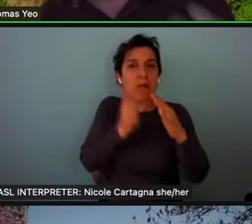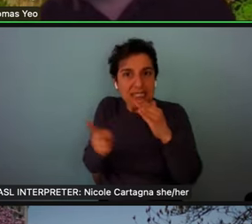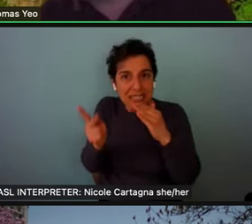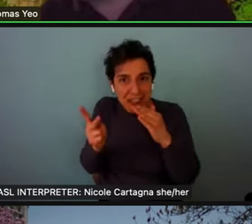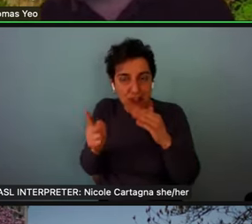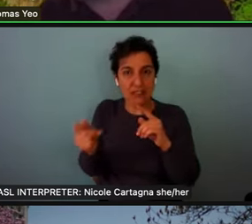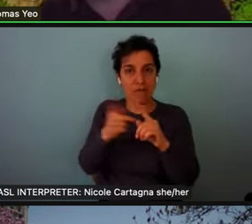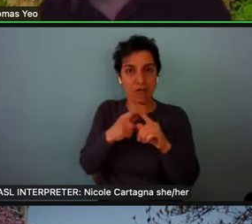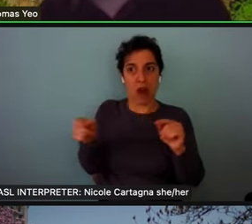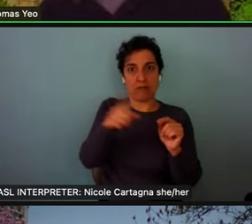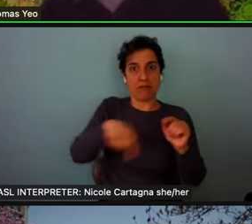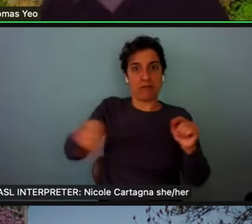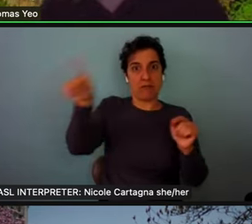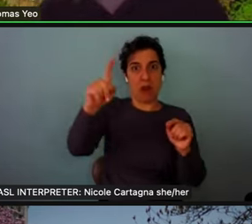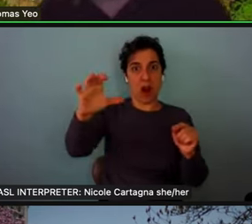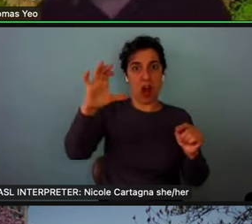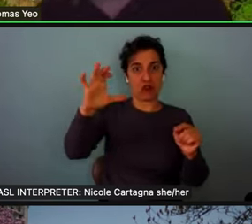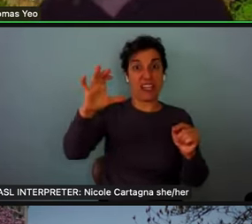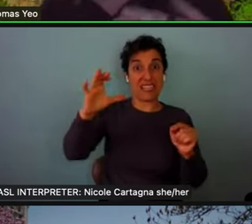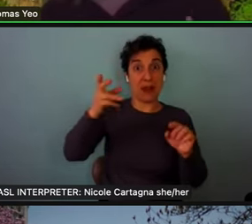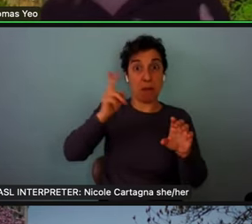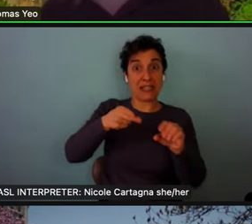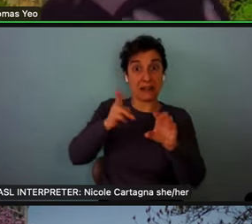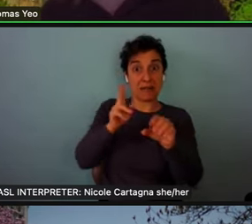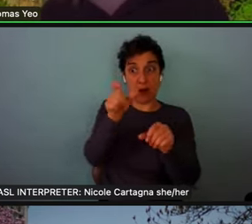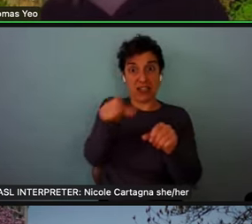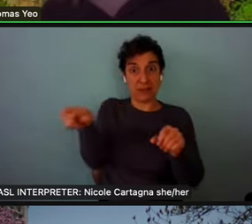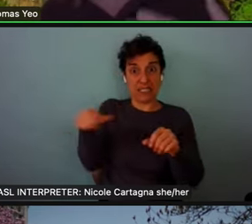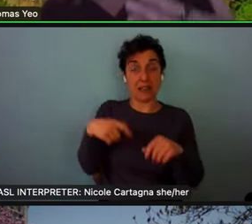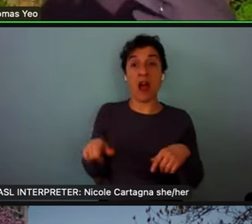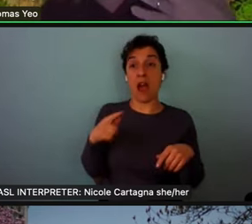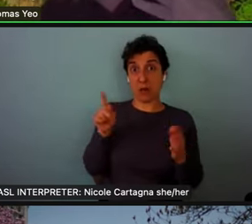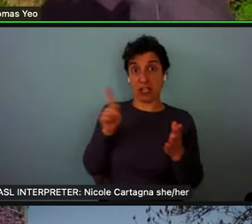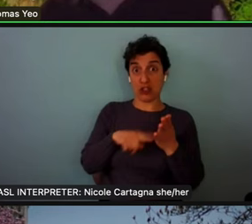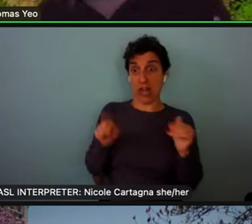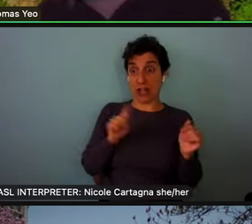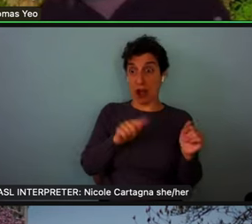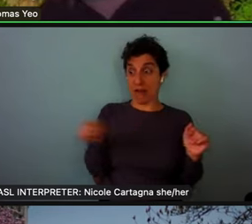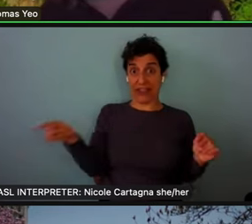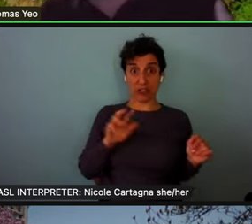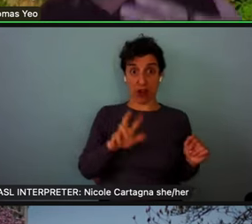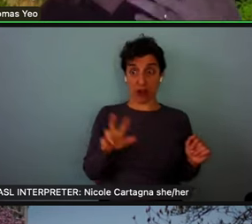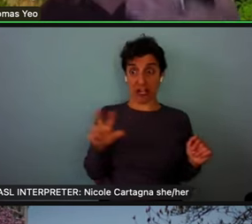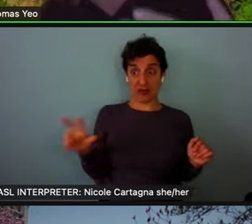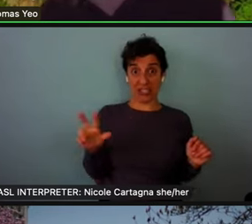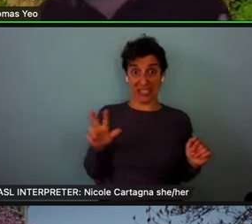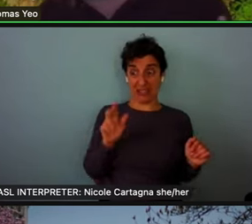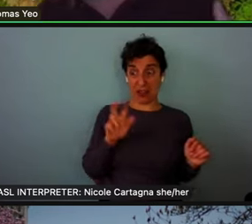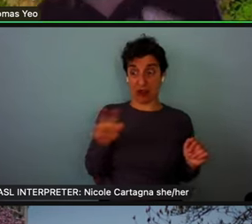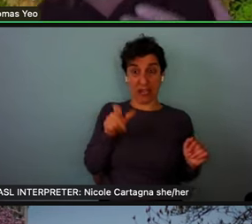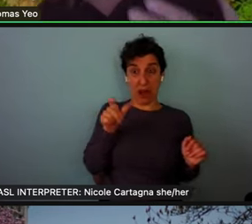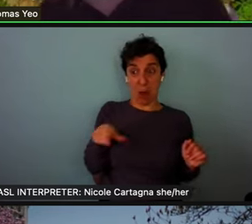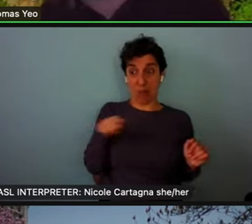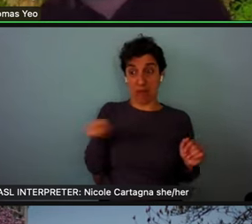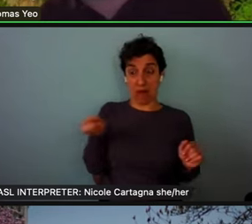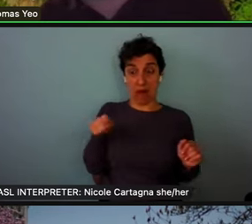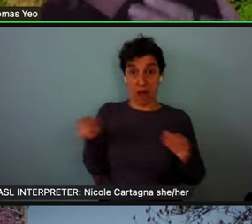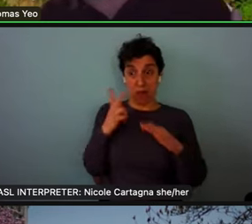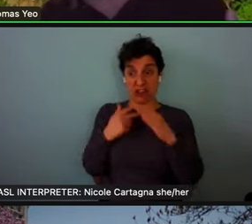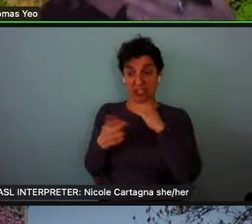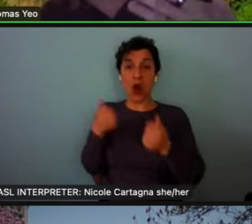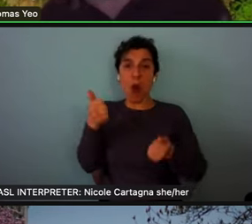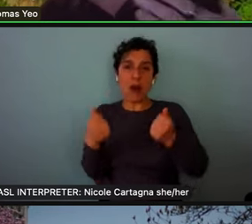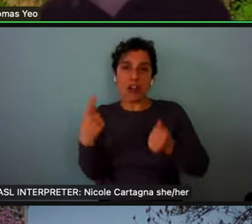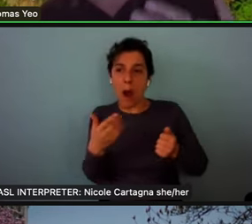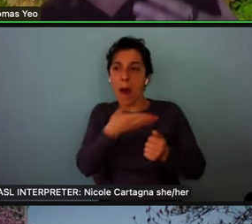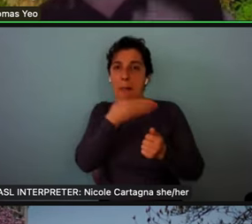participants, okay? And we check of these 33 predictions, which one best correlates